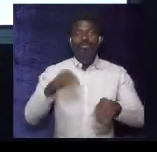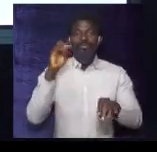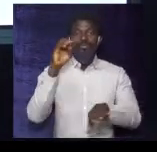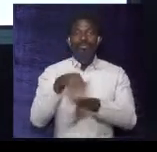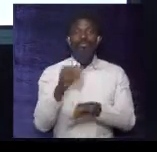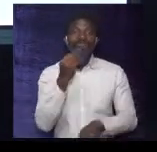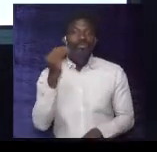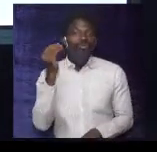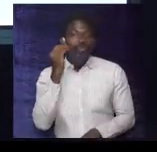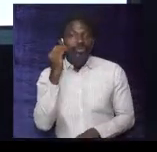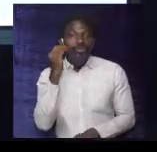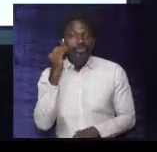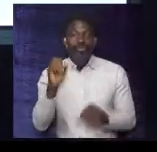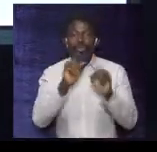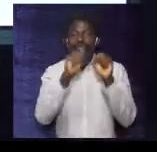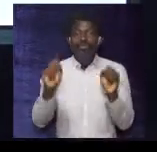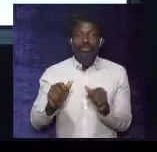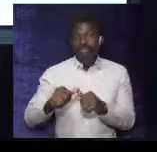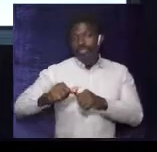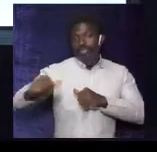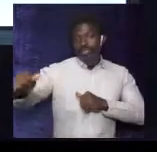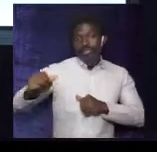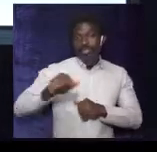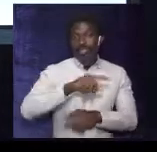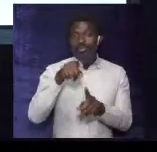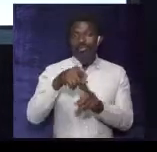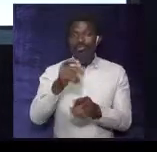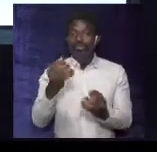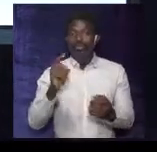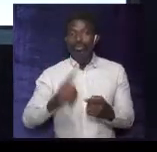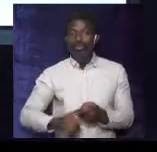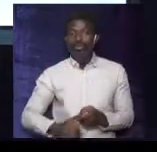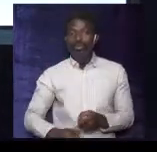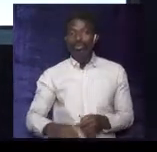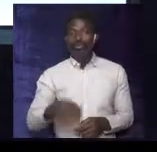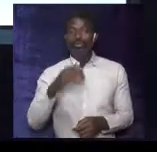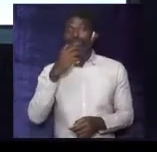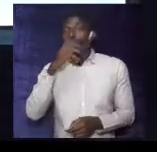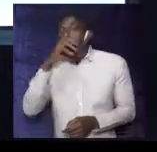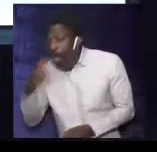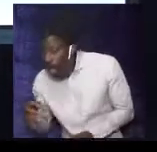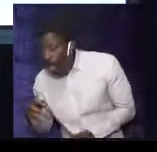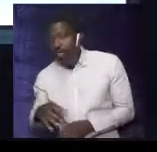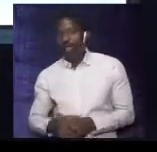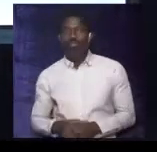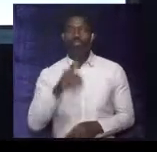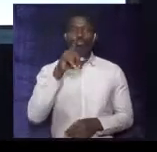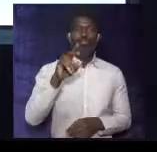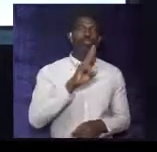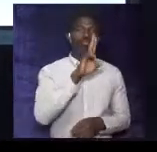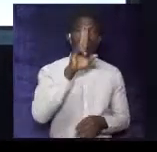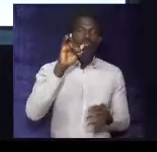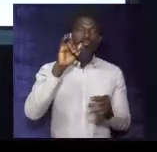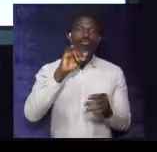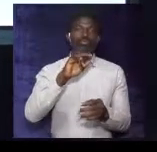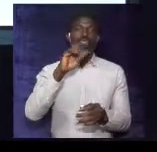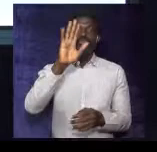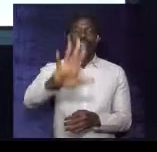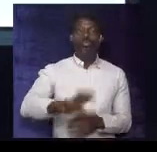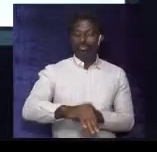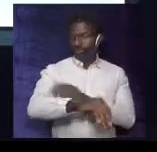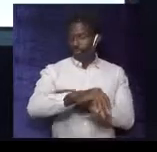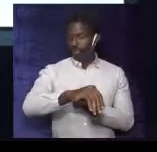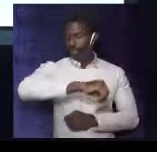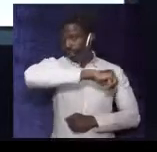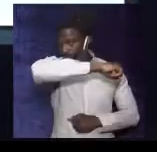Social distancing. And when you want to cough or sneeze, you do that into your elbow. Those are part of the